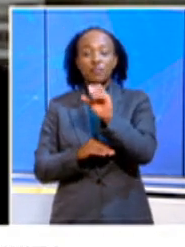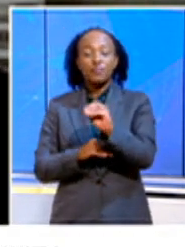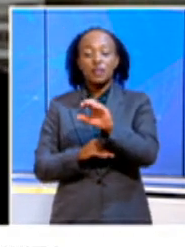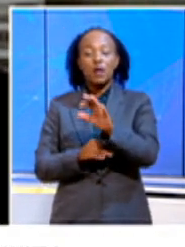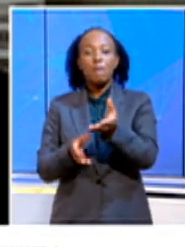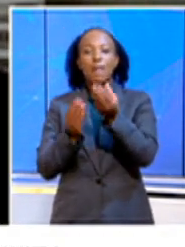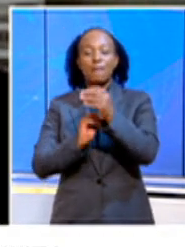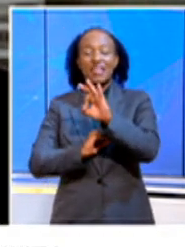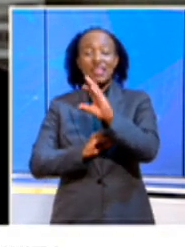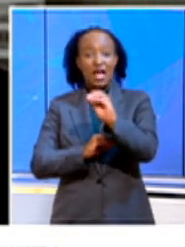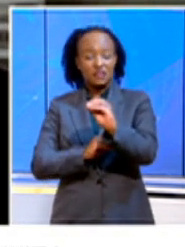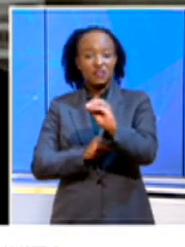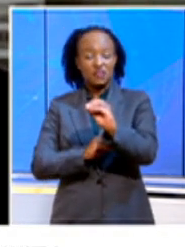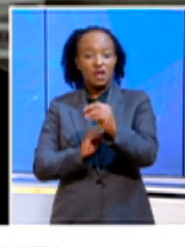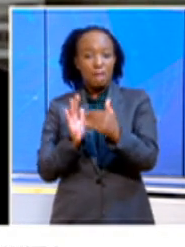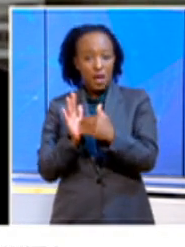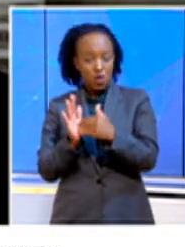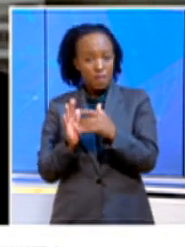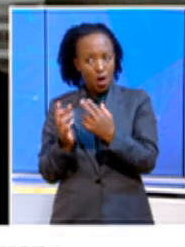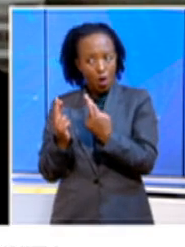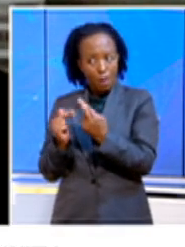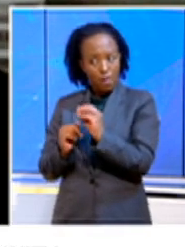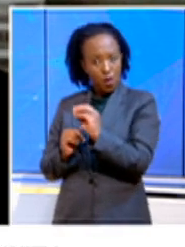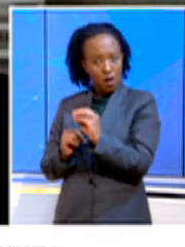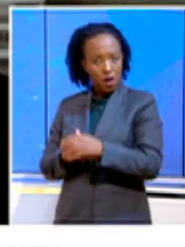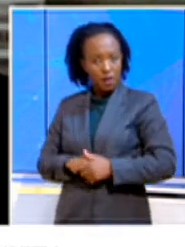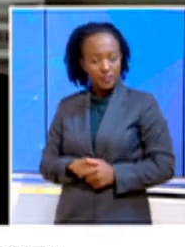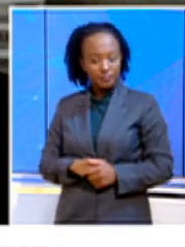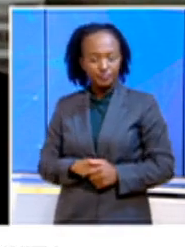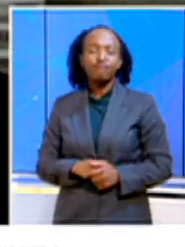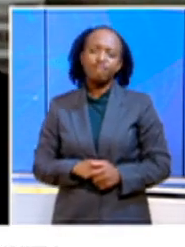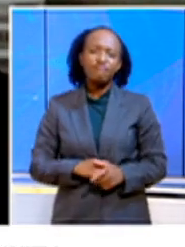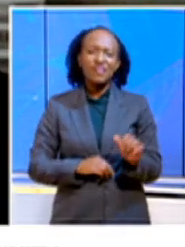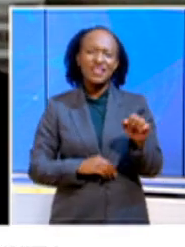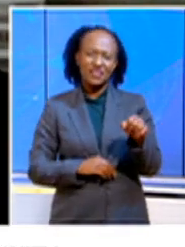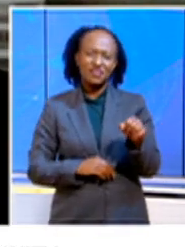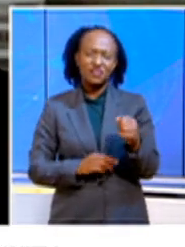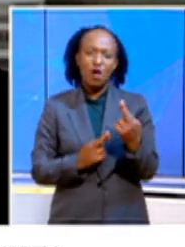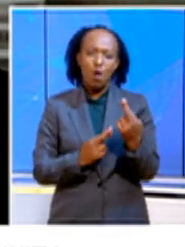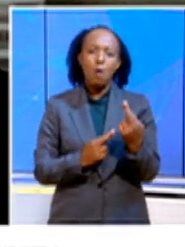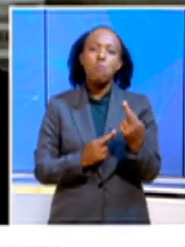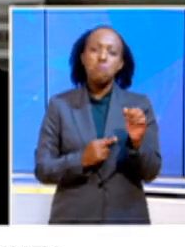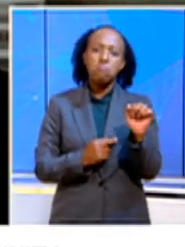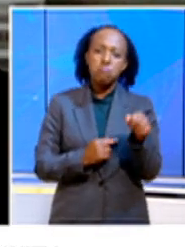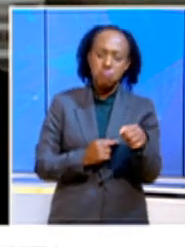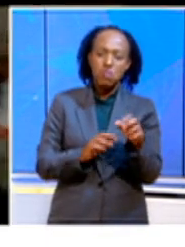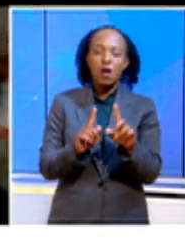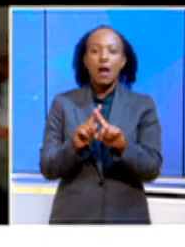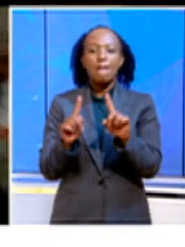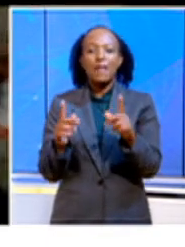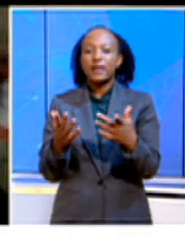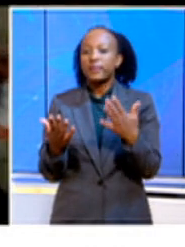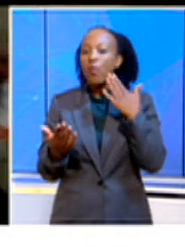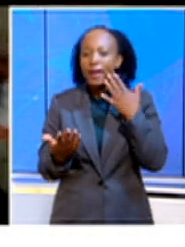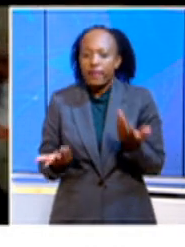Did that bring you a little bit of hope? Well, it did, but what was not made very clear is exactly when the